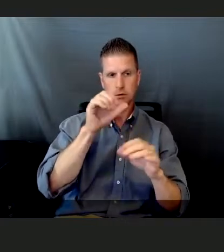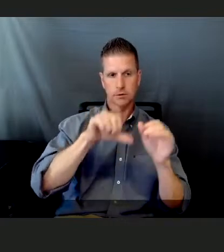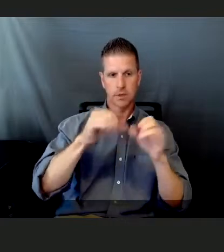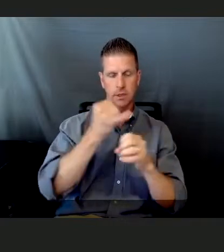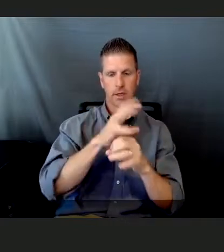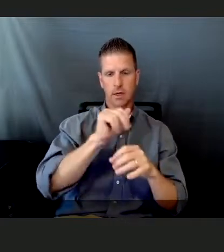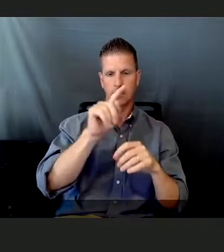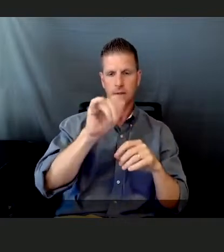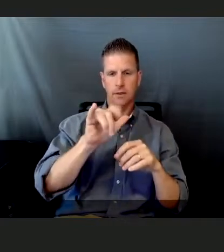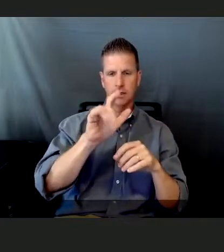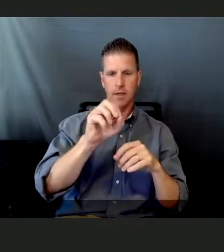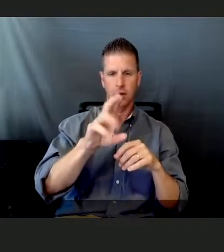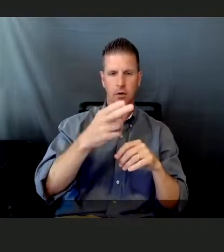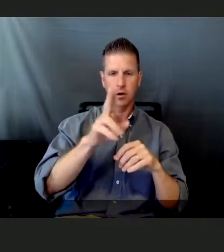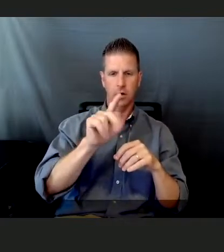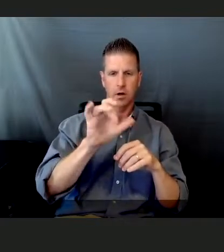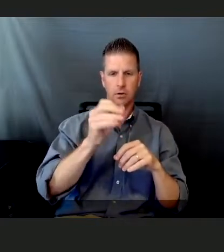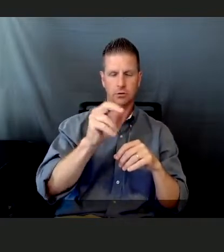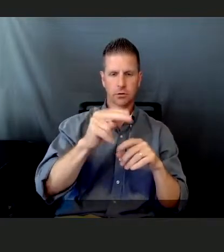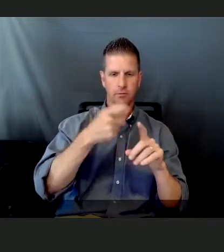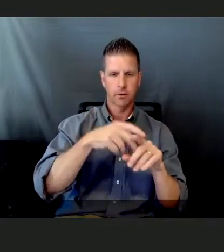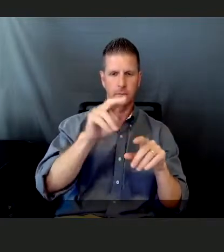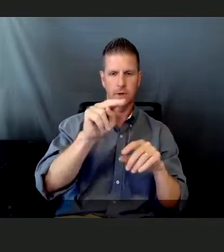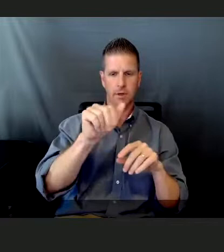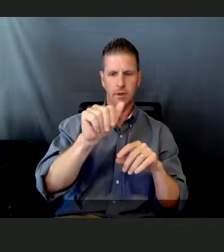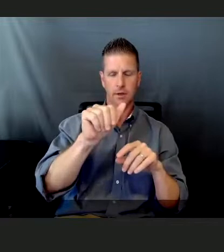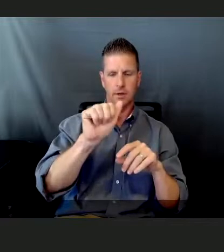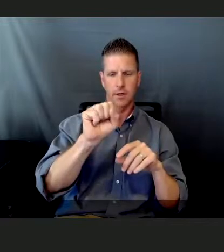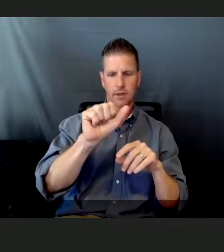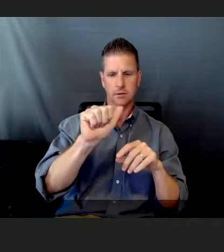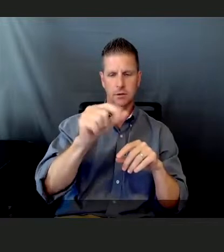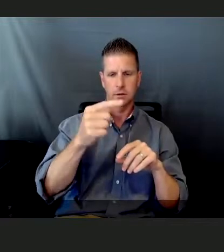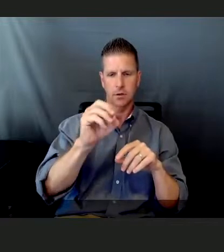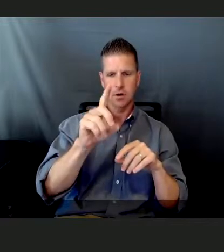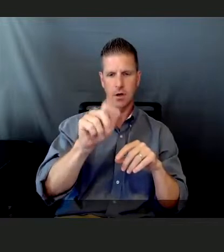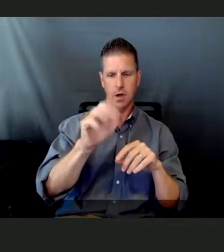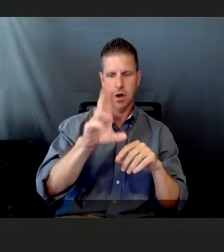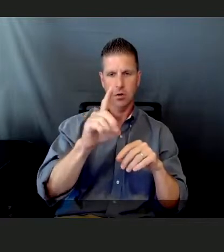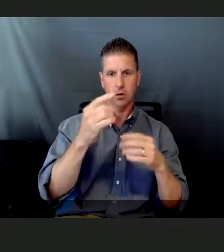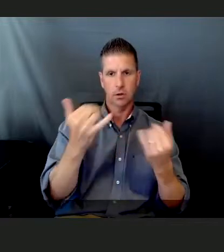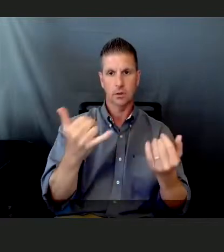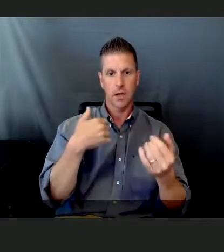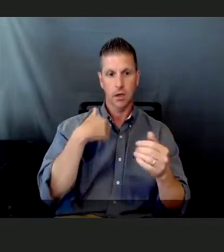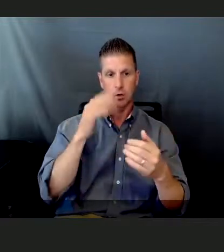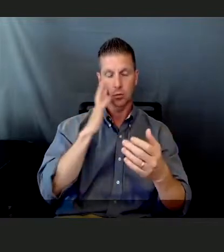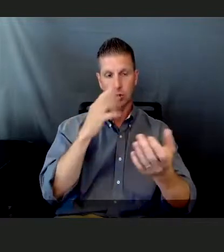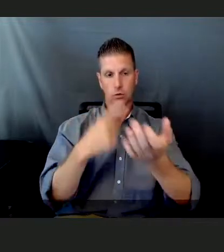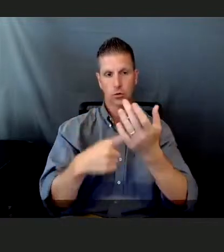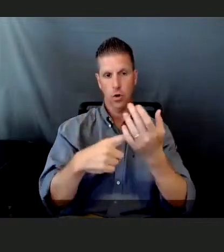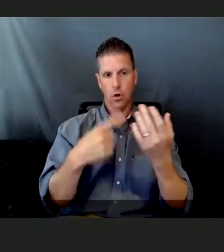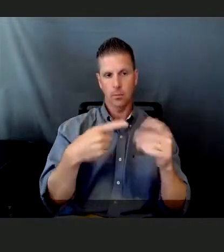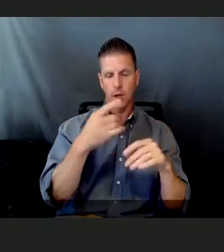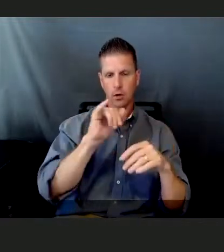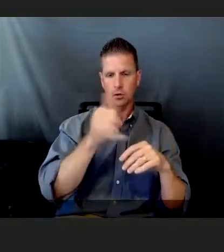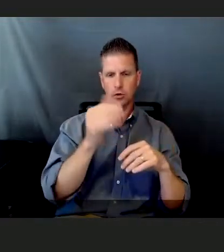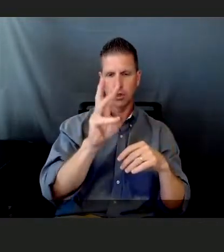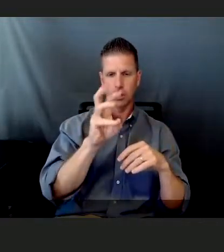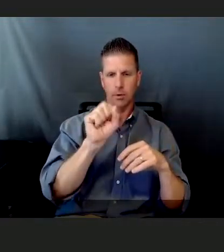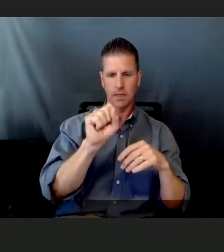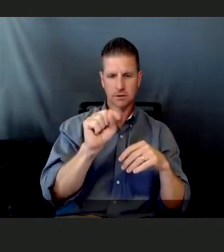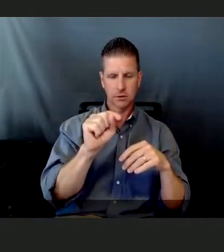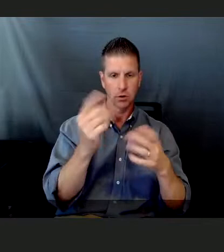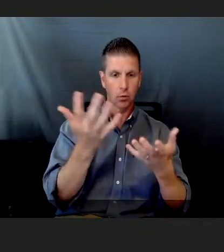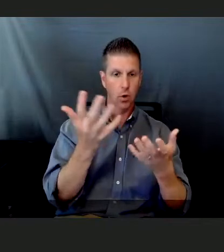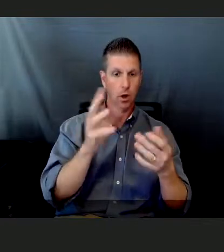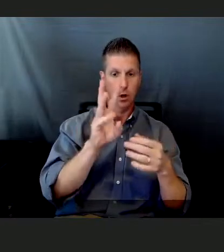Hutchison from NASA Goddard. And today we're going to talk about what JWST, what Webb has been up